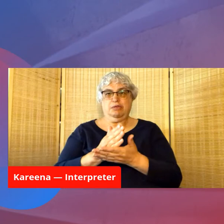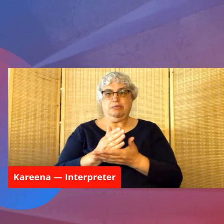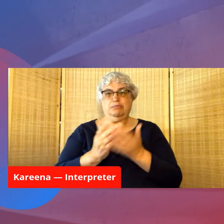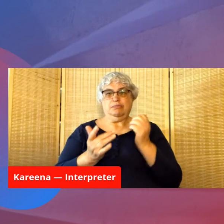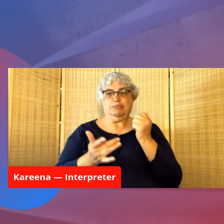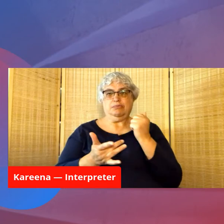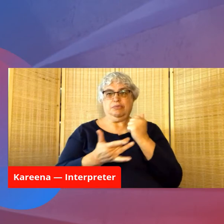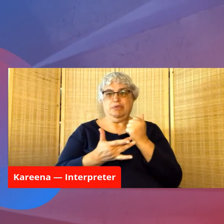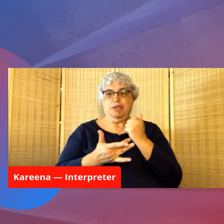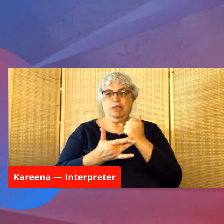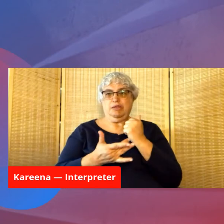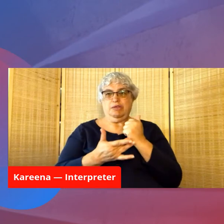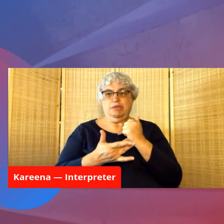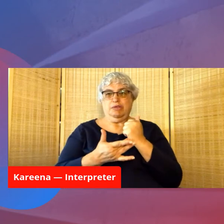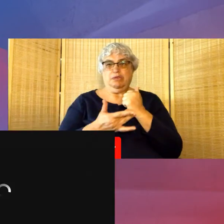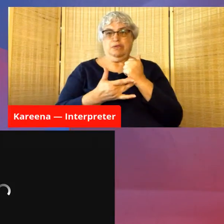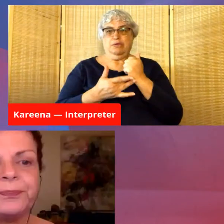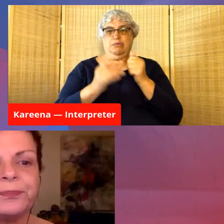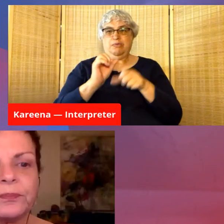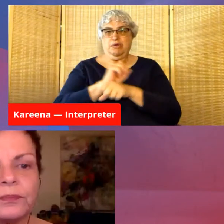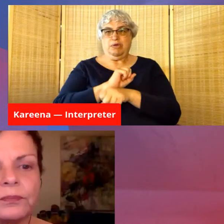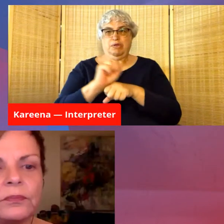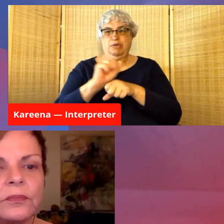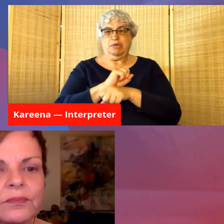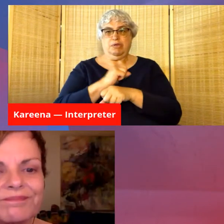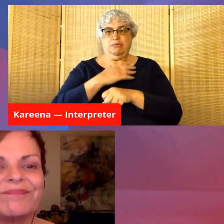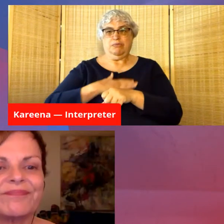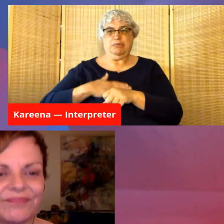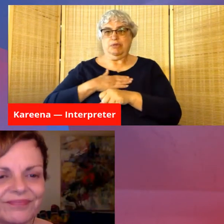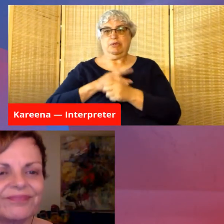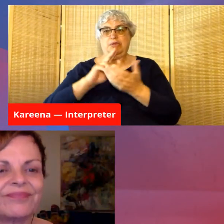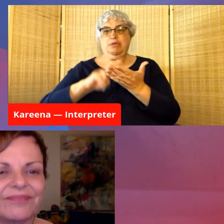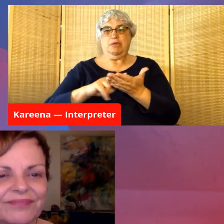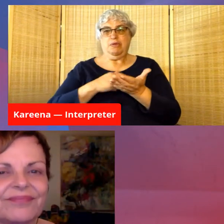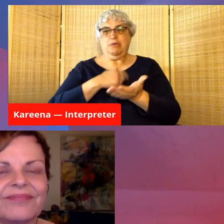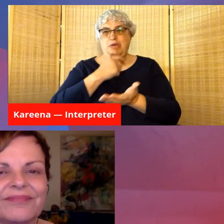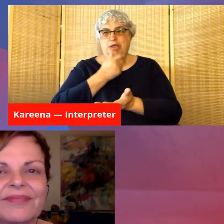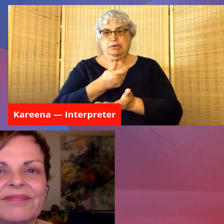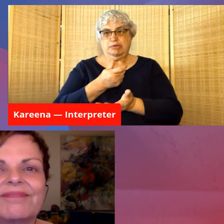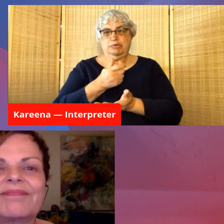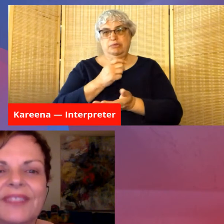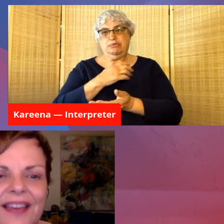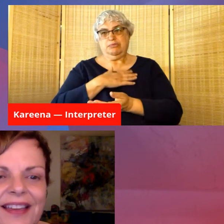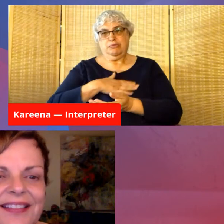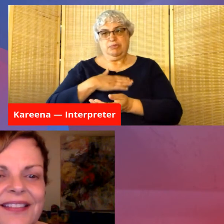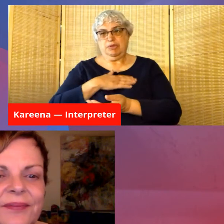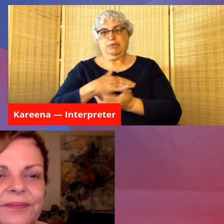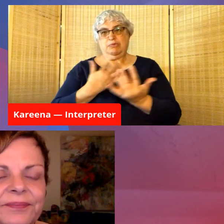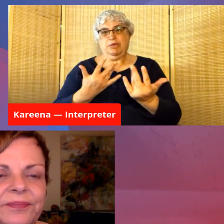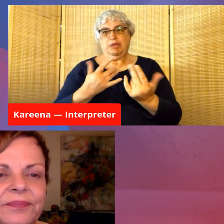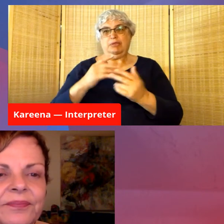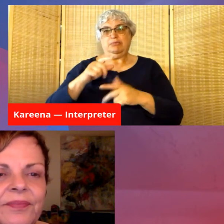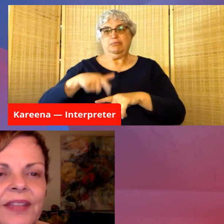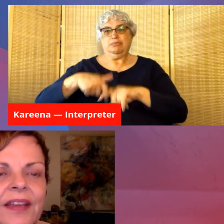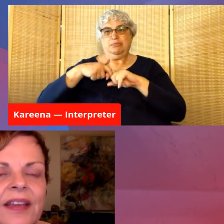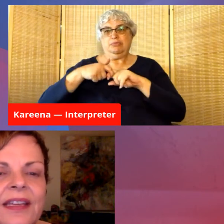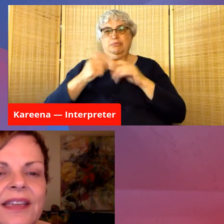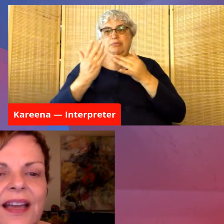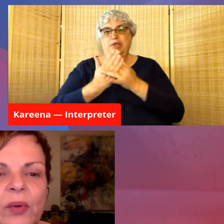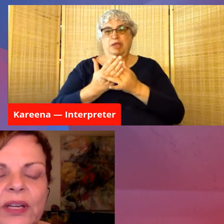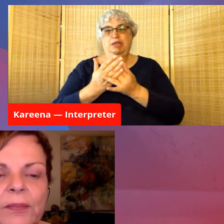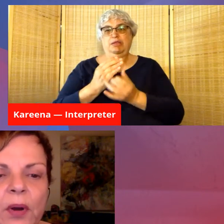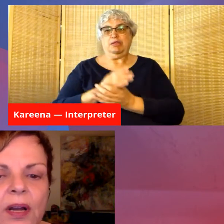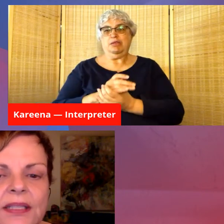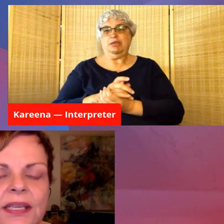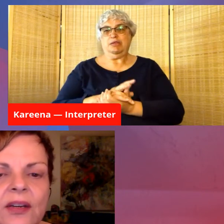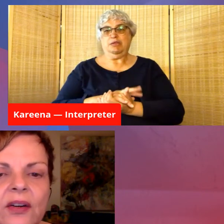technical issue that we're working through. So to all of you who are logged in and watching, I apologize, but we're just going to have a brief pause. Carlene?